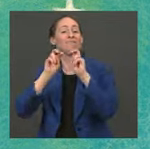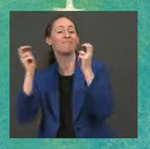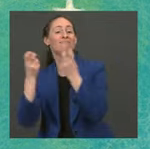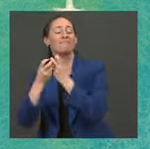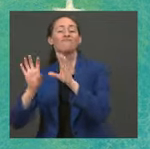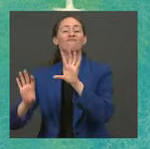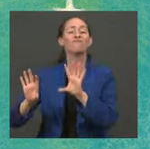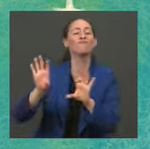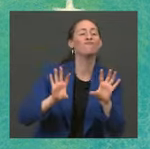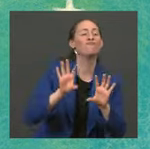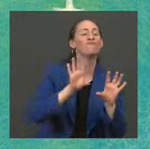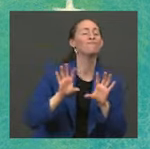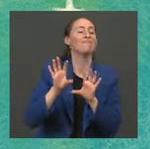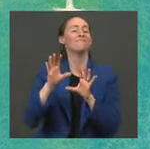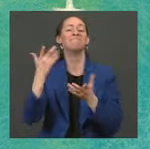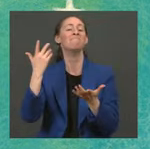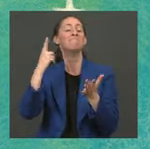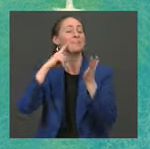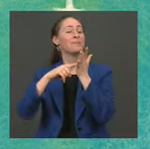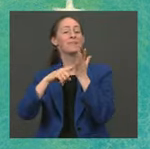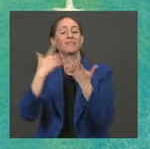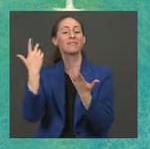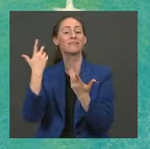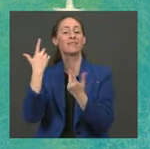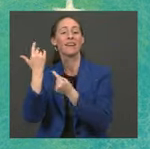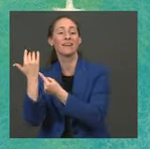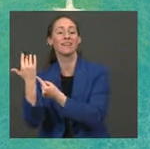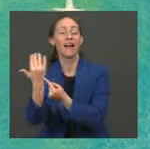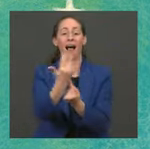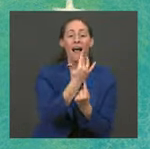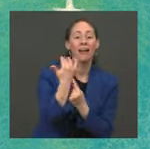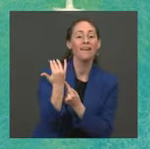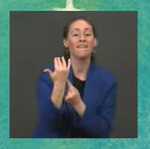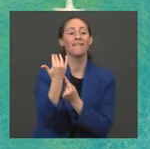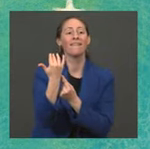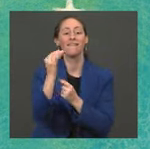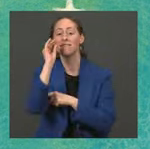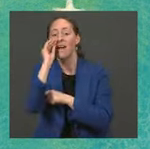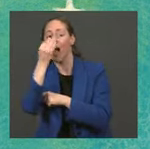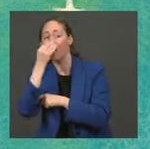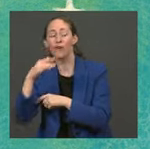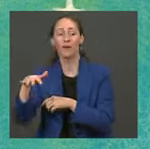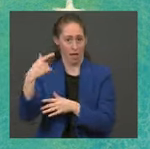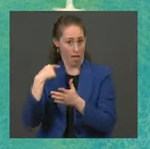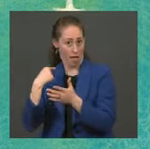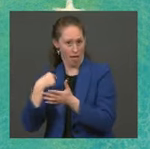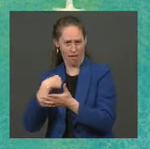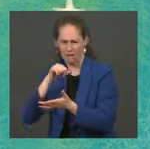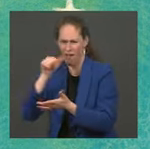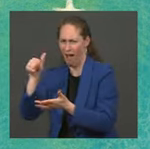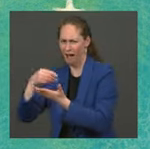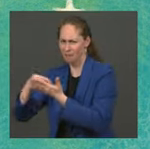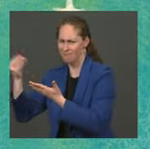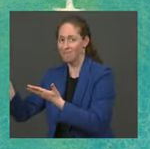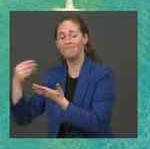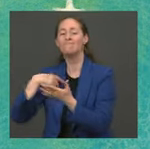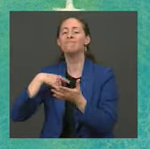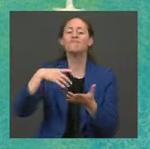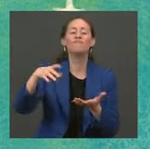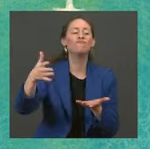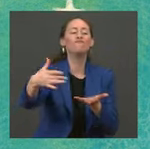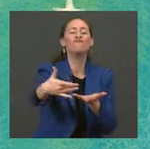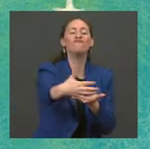fresh flowers that she found outside. She never bought them from a store. And it made every dinner feel